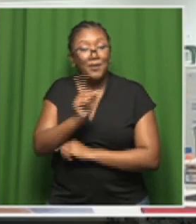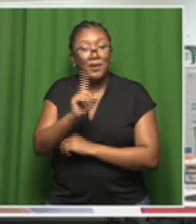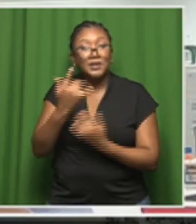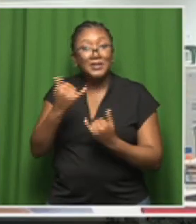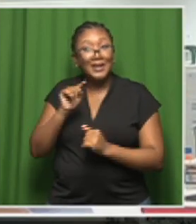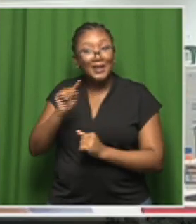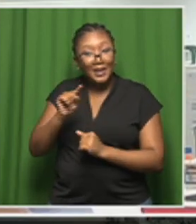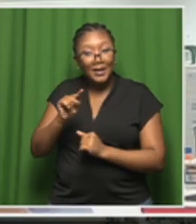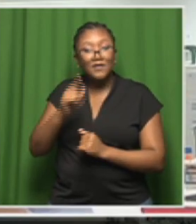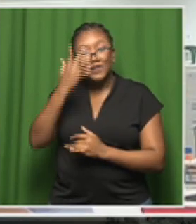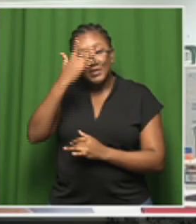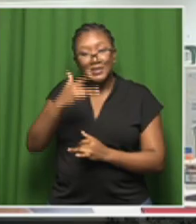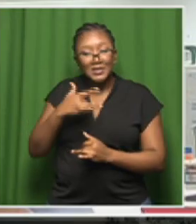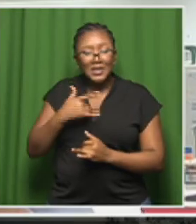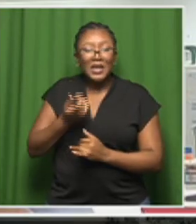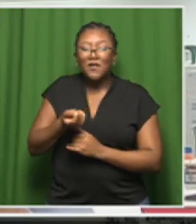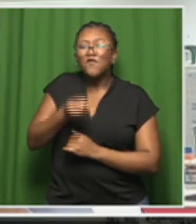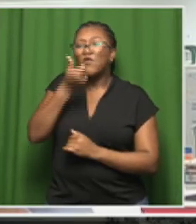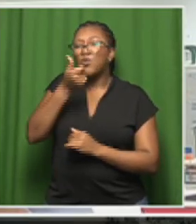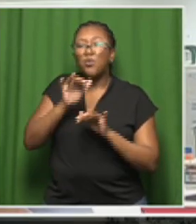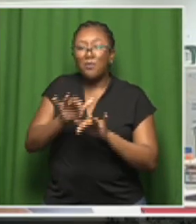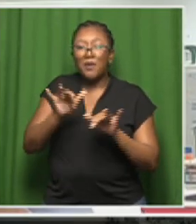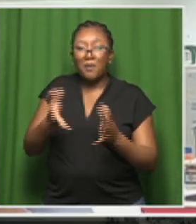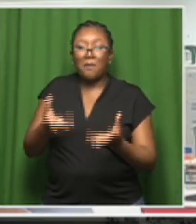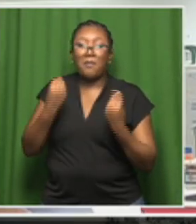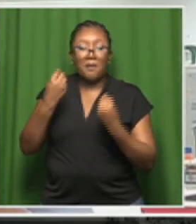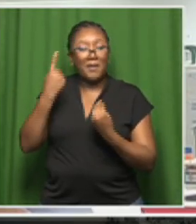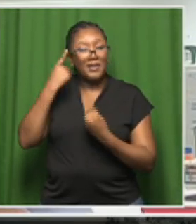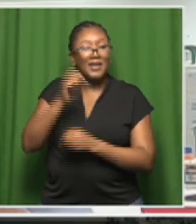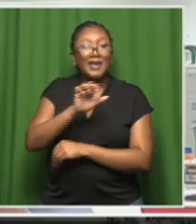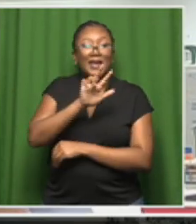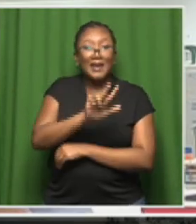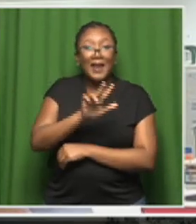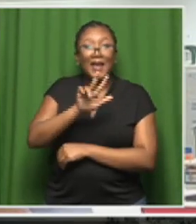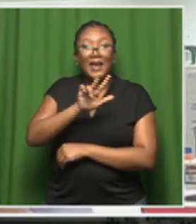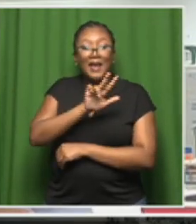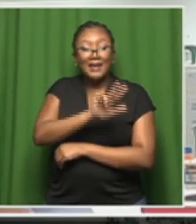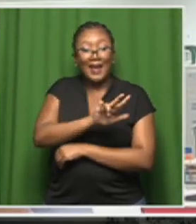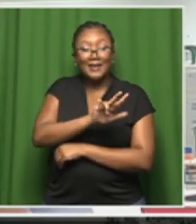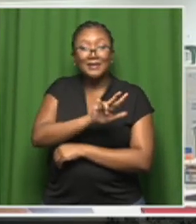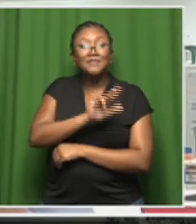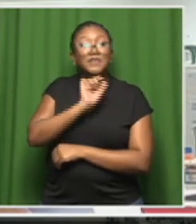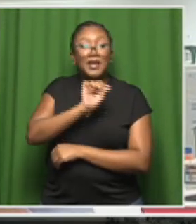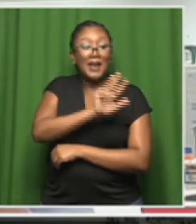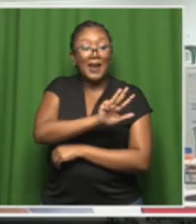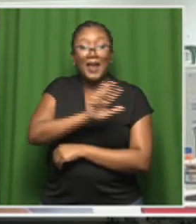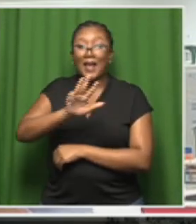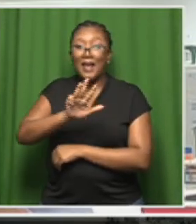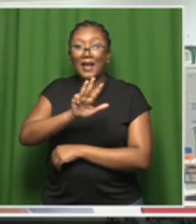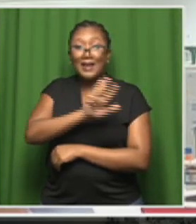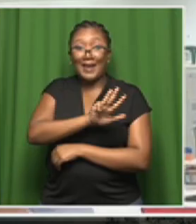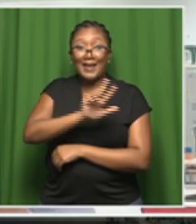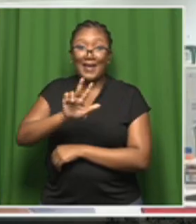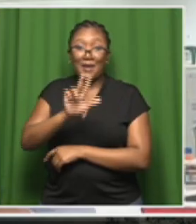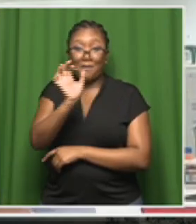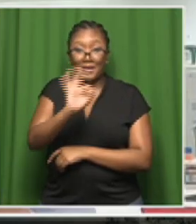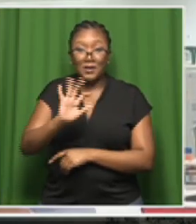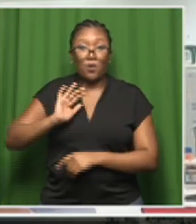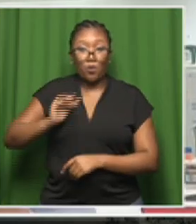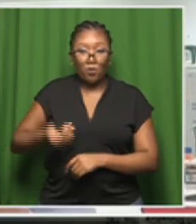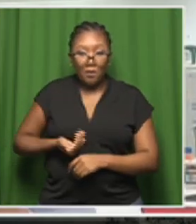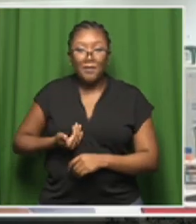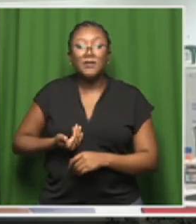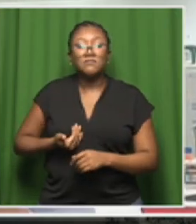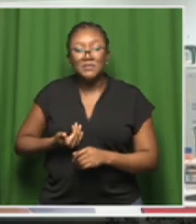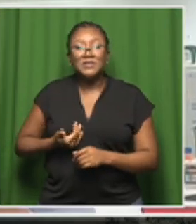is incredibly rare. As I said, 98% of women of childbearing age have been exposed to rubella or vaccinated. So in terms